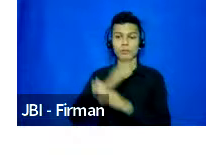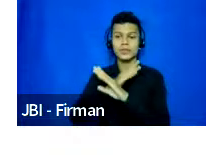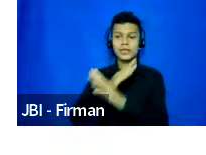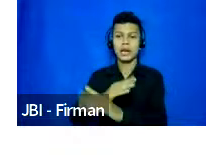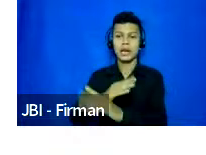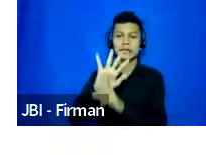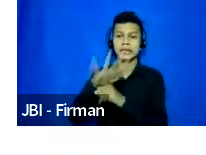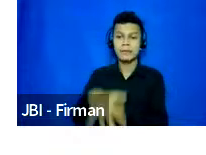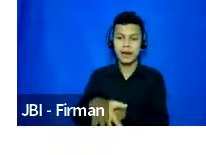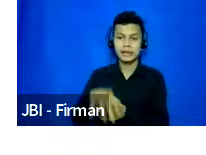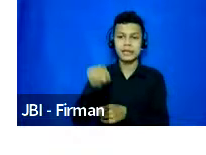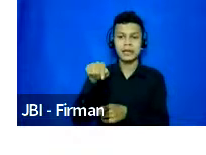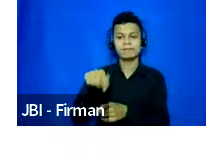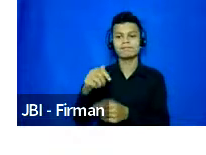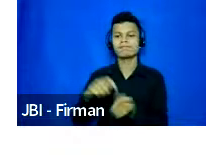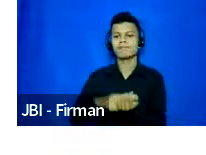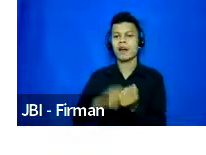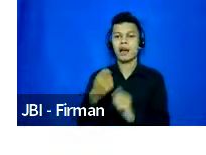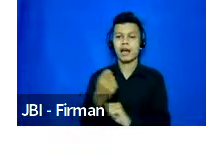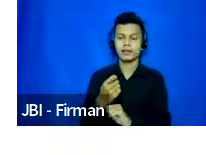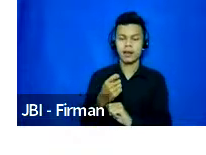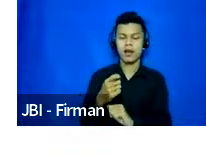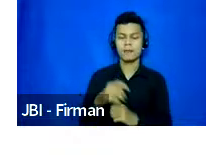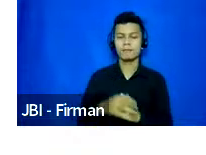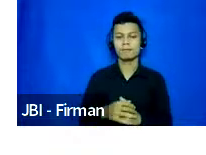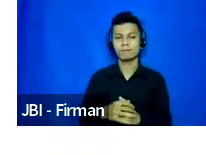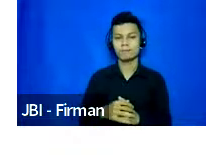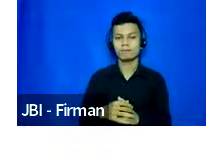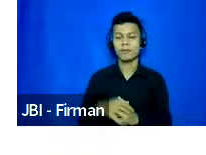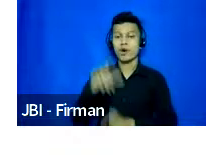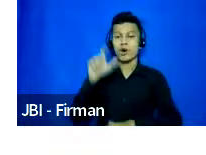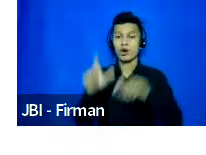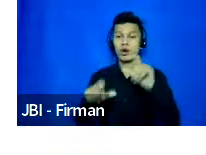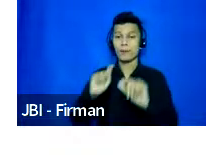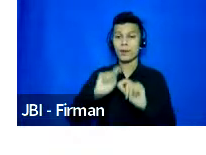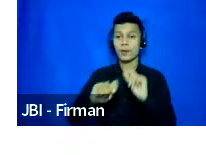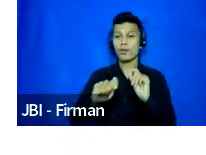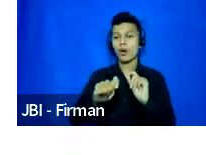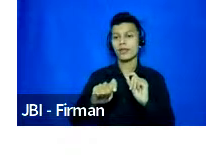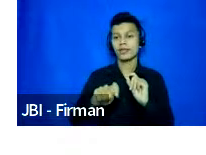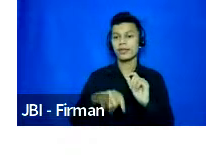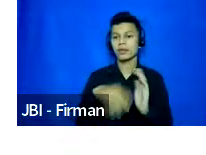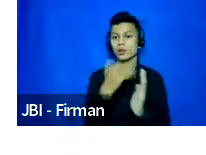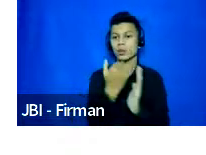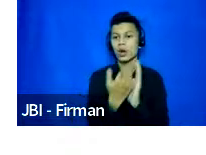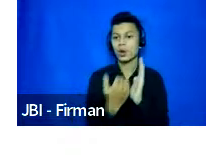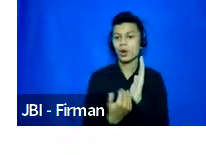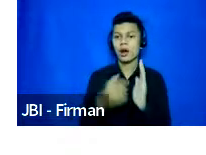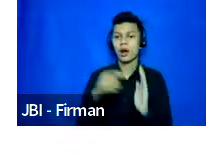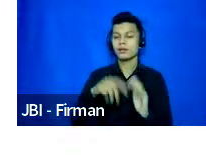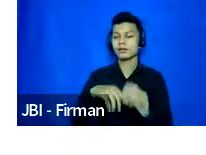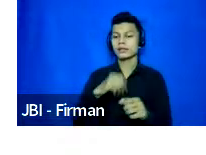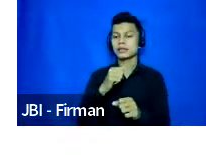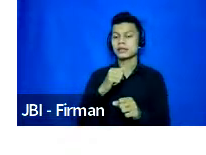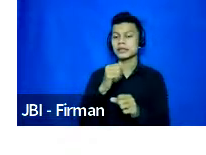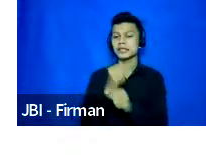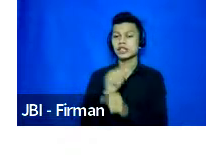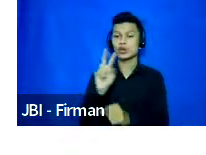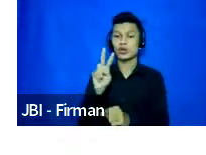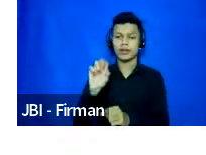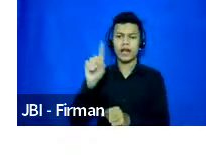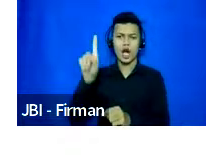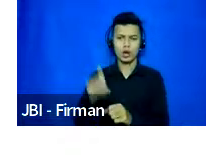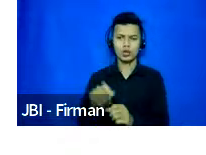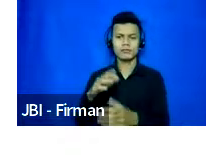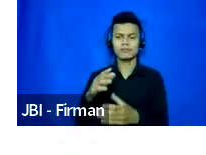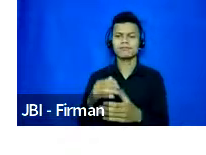lawmakers and regulators in G20 countries should definitely take steps to give people more choices and control over